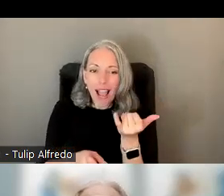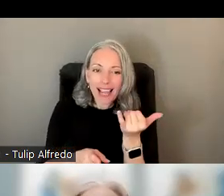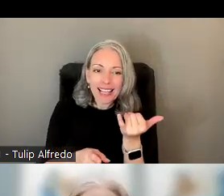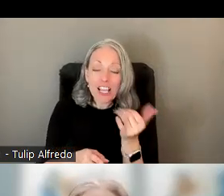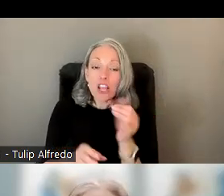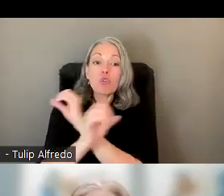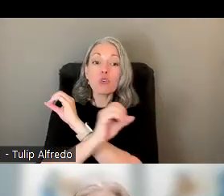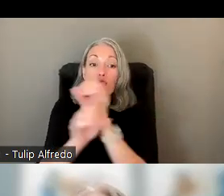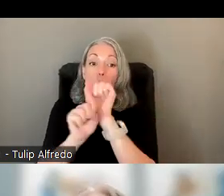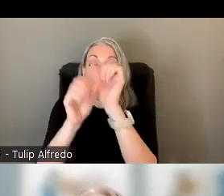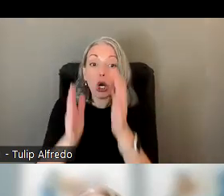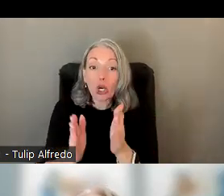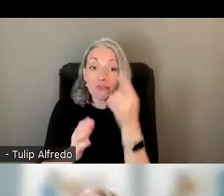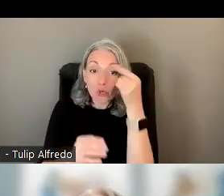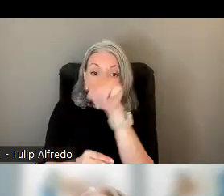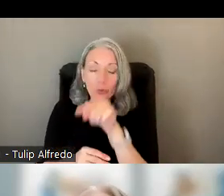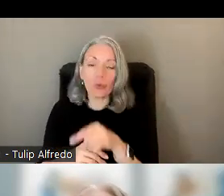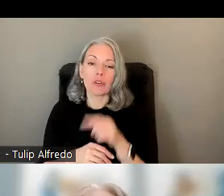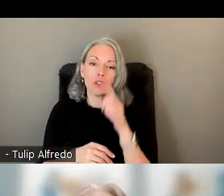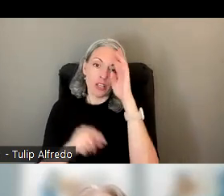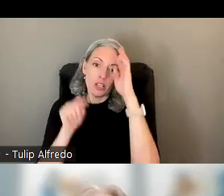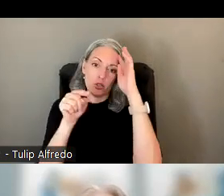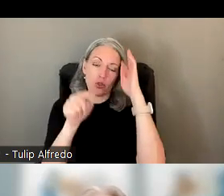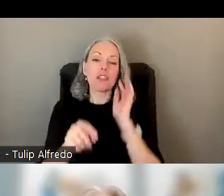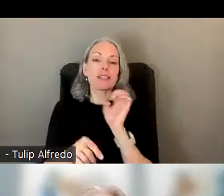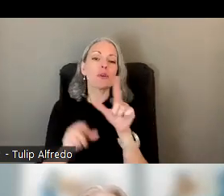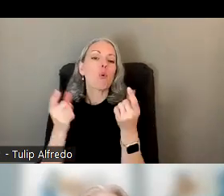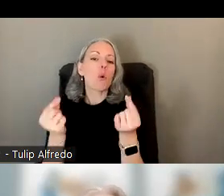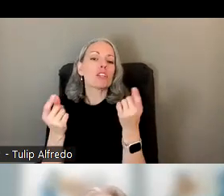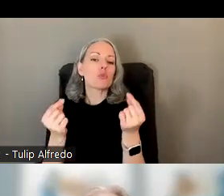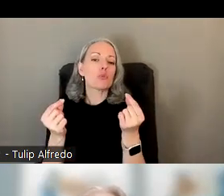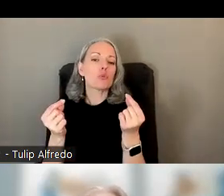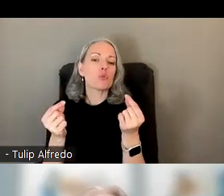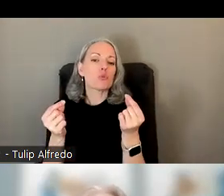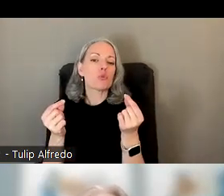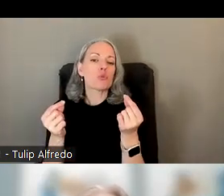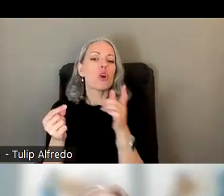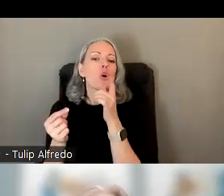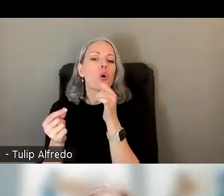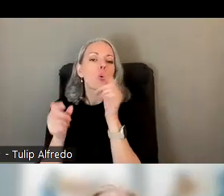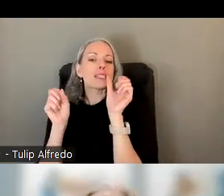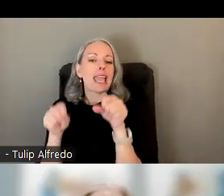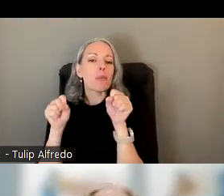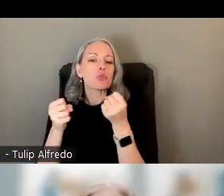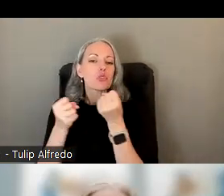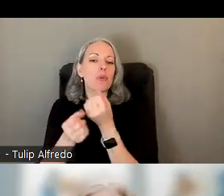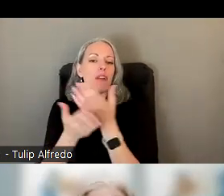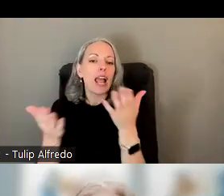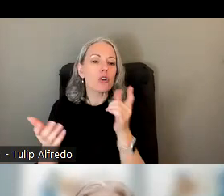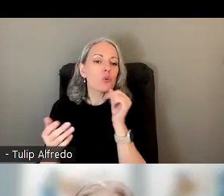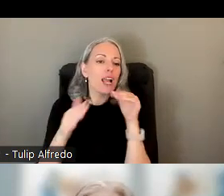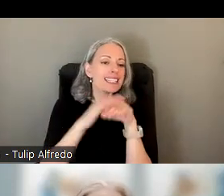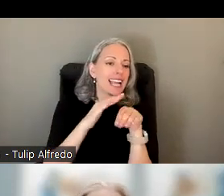can't find someone to do this for you. So what this bill would do is kind of line up who's able to be a provider with who has access